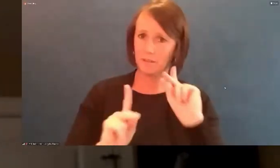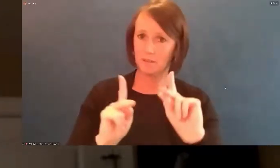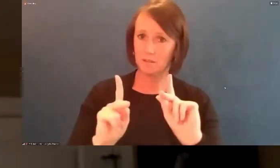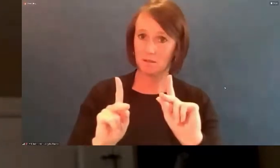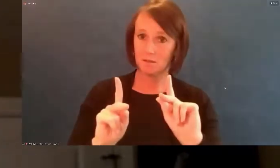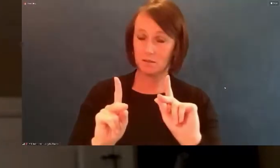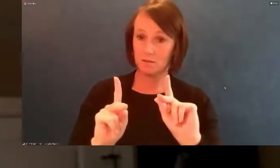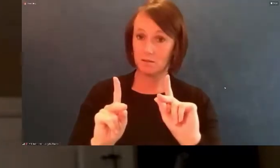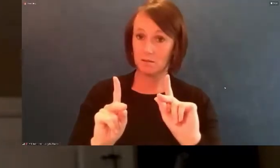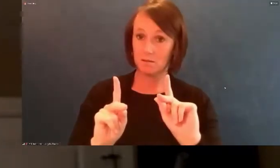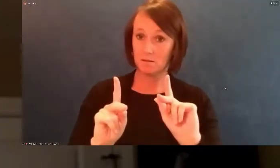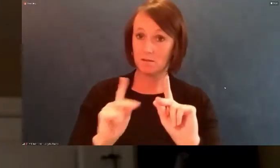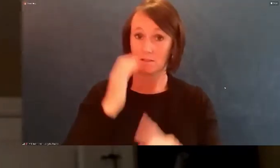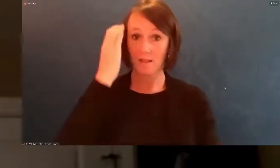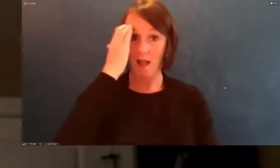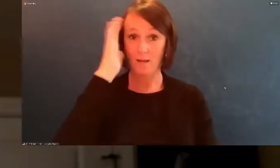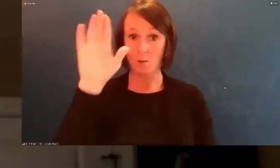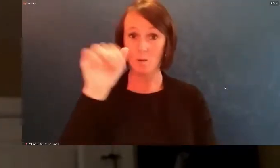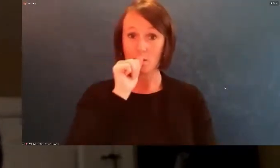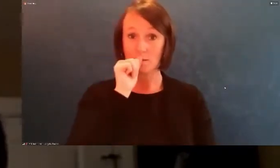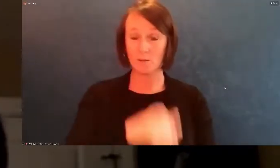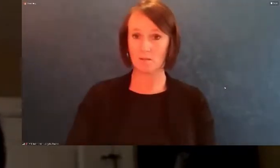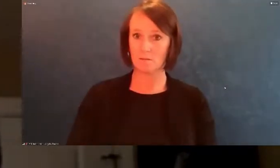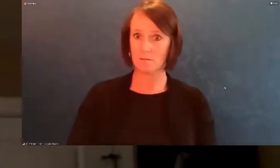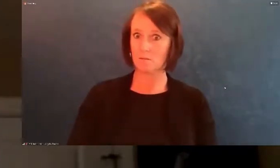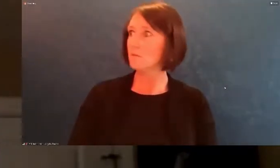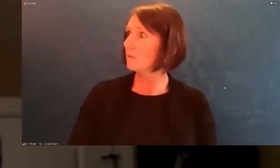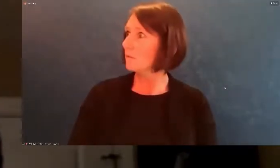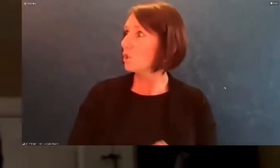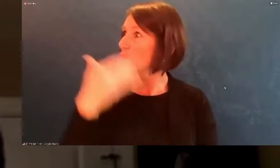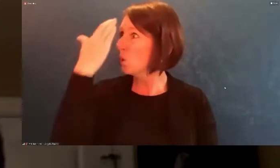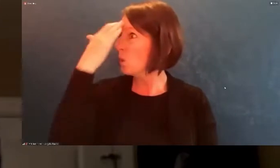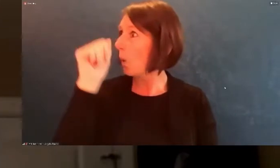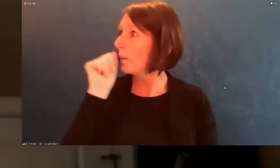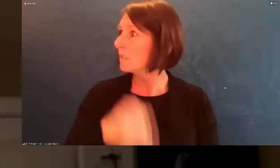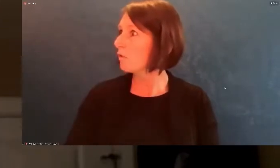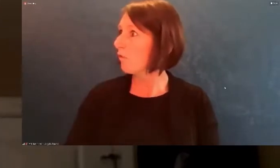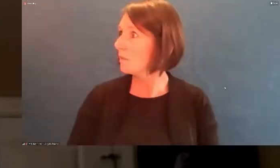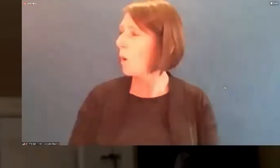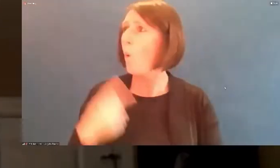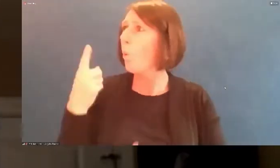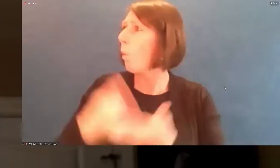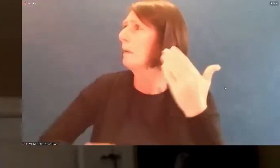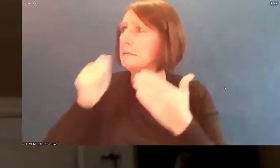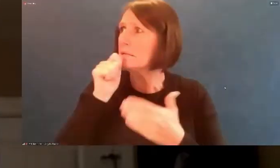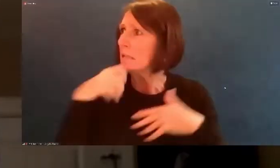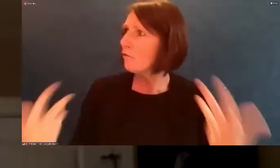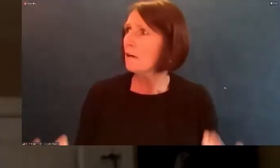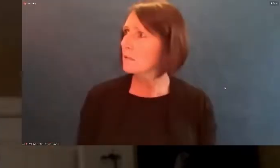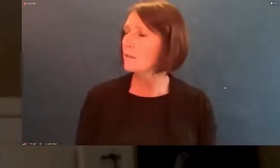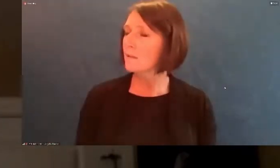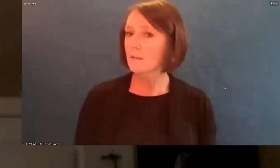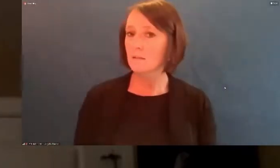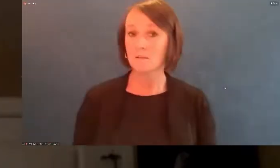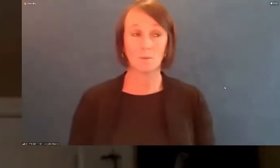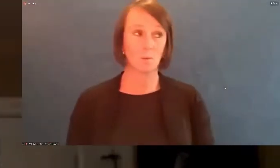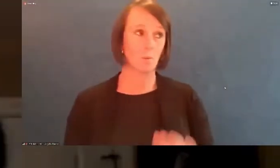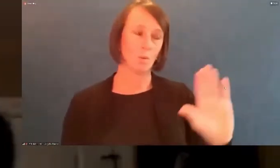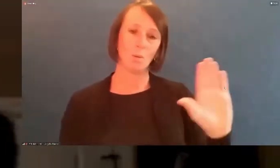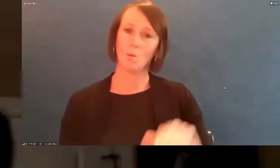"Oh, well, I know their secret." I said, "Oh, you know their secret? What's their secret?" And she said,